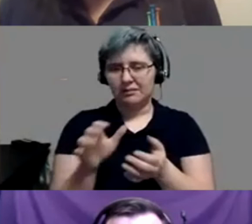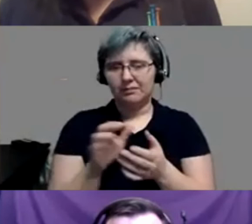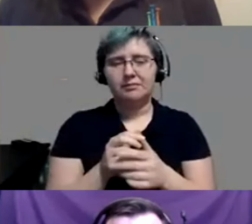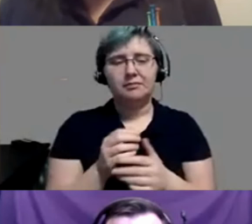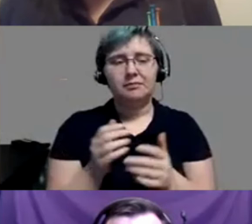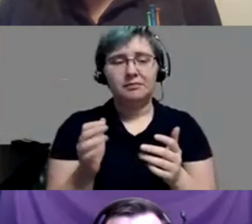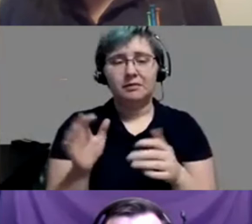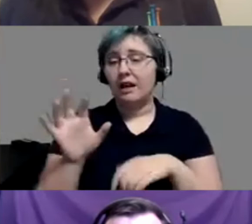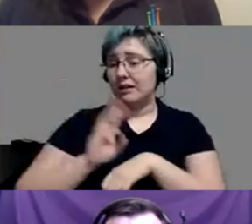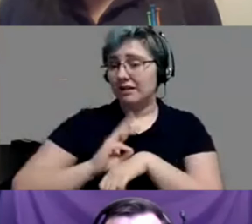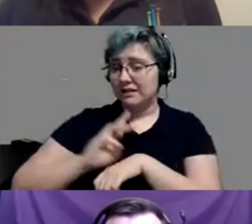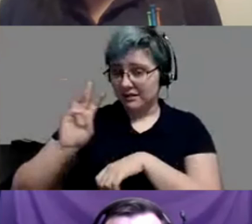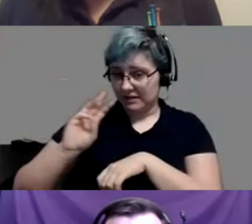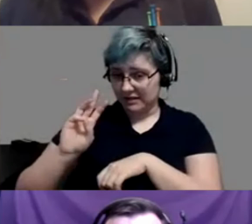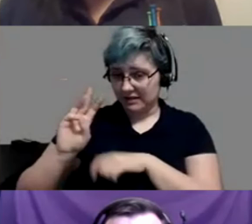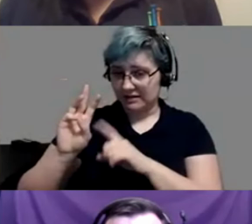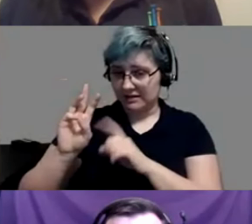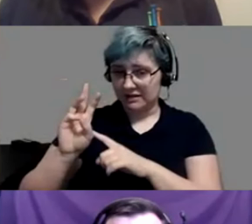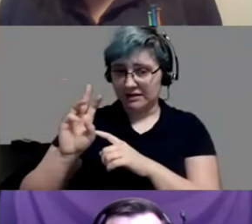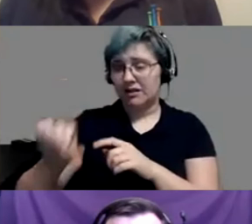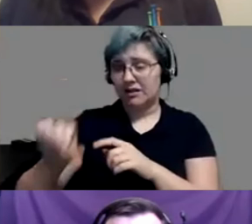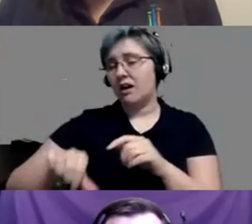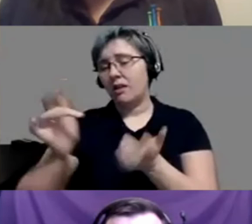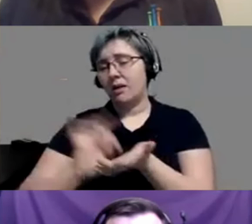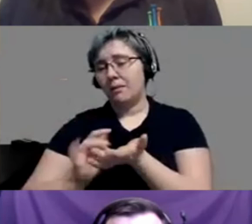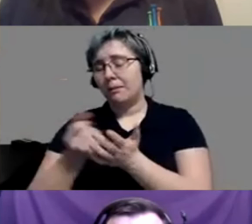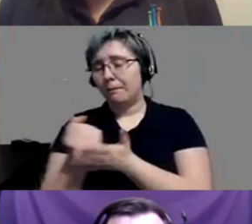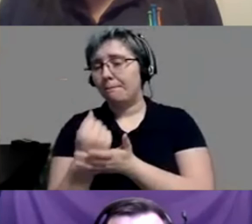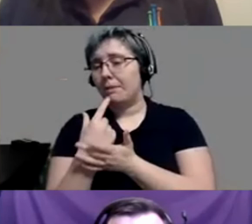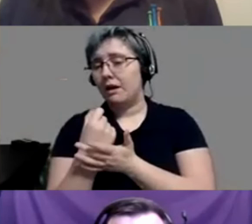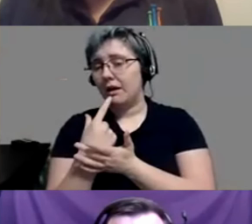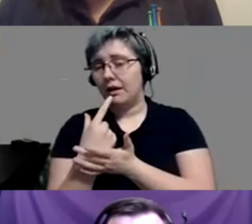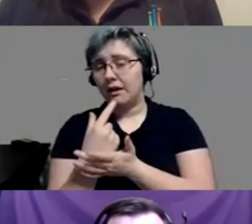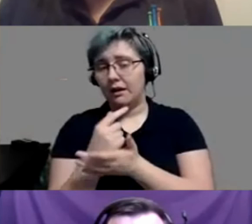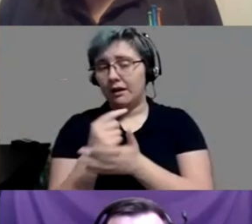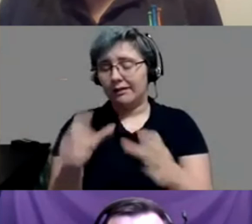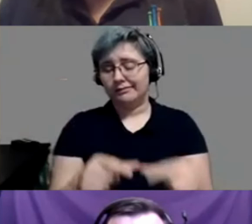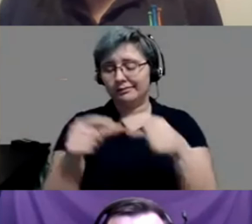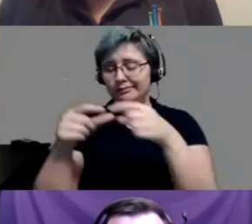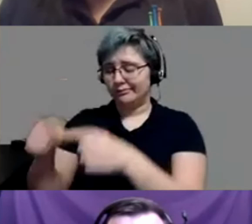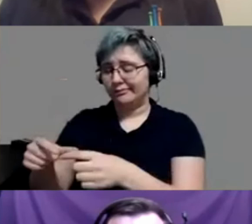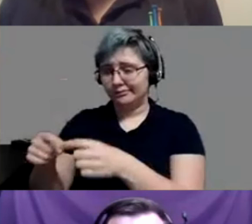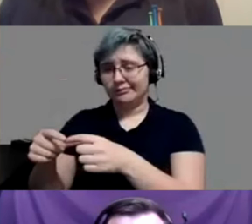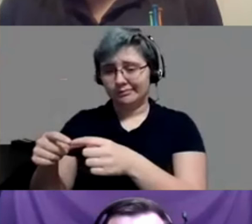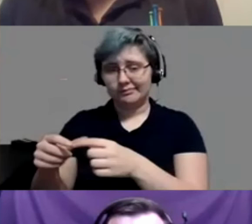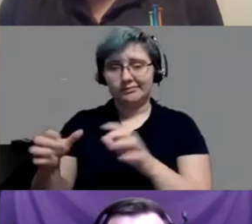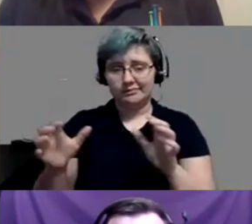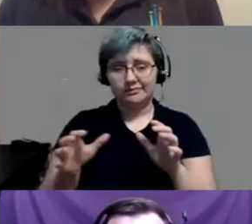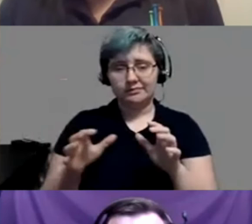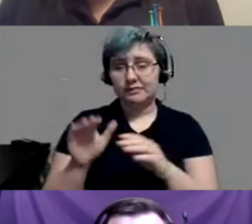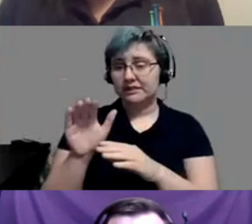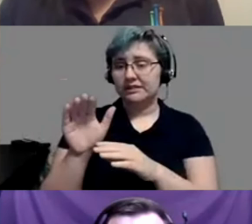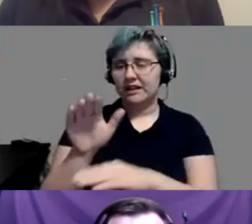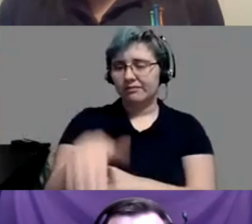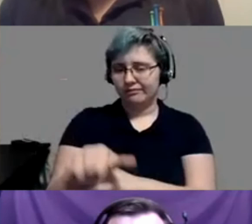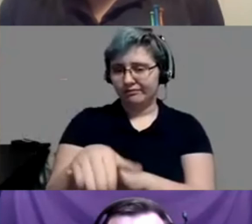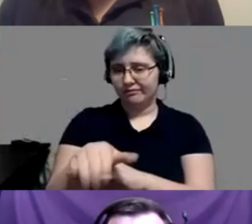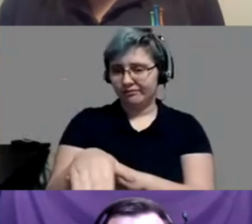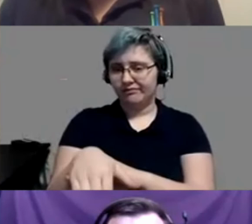my other medicine, I put it out, and then my evening meds, and I take that.